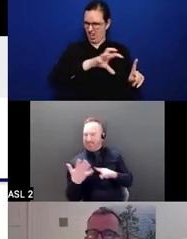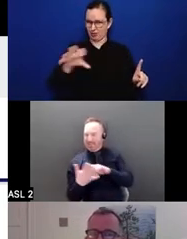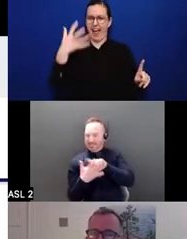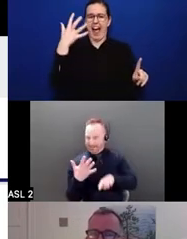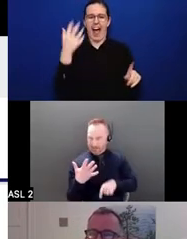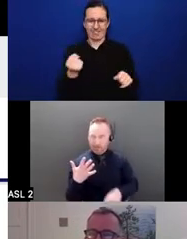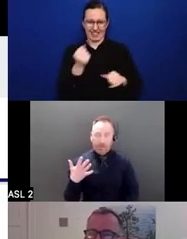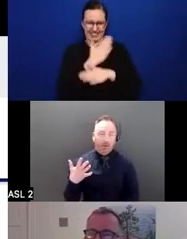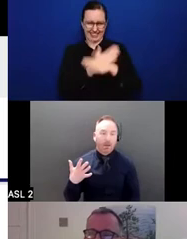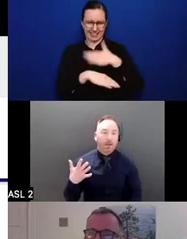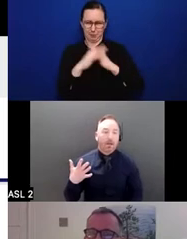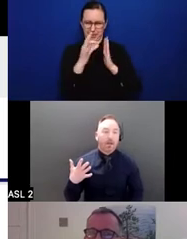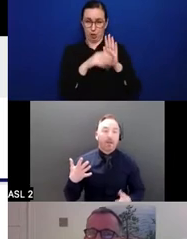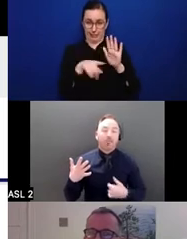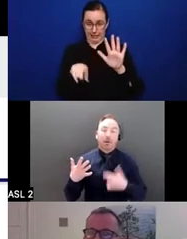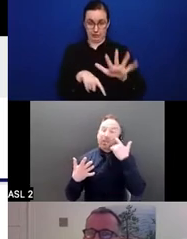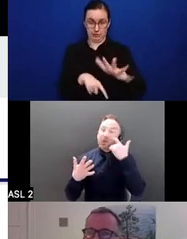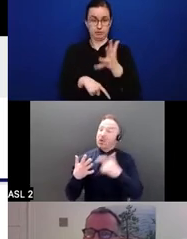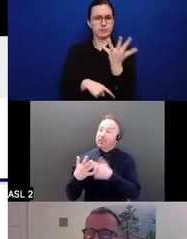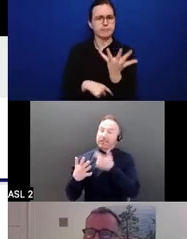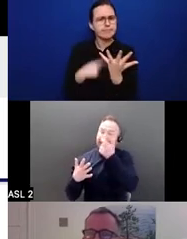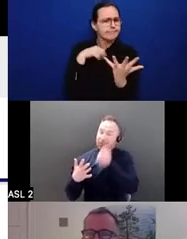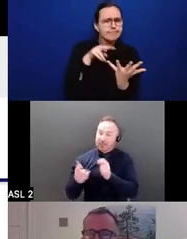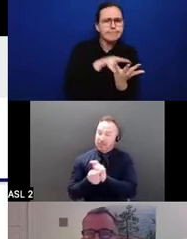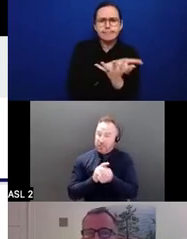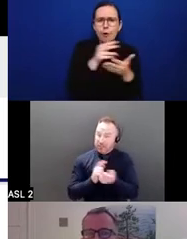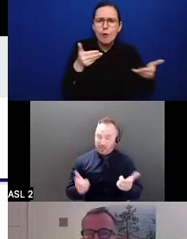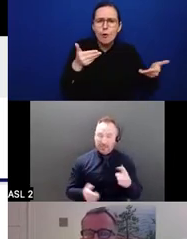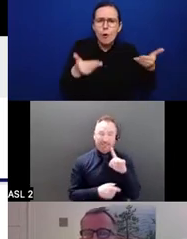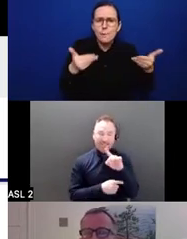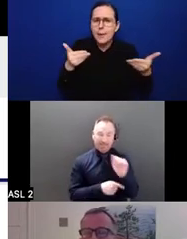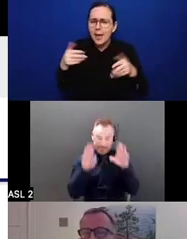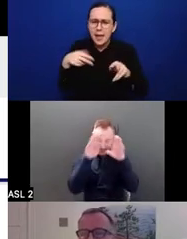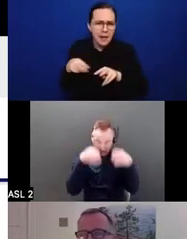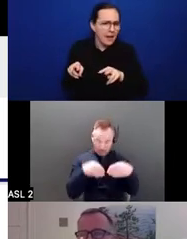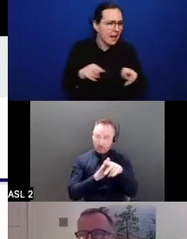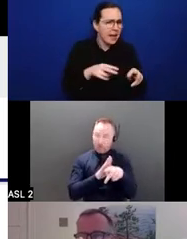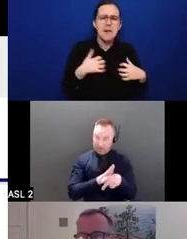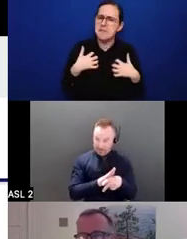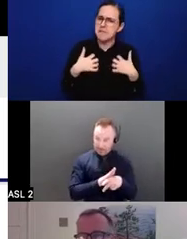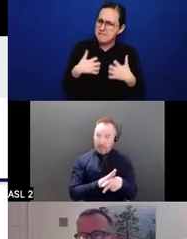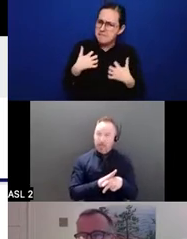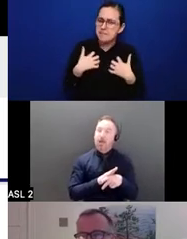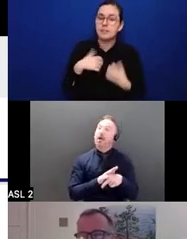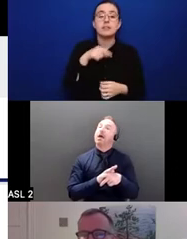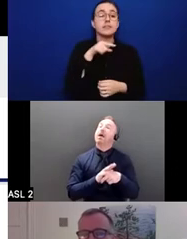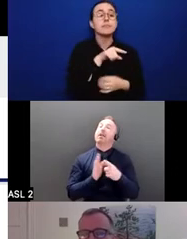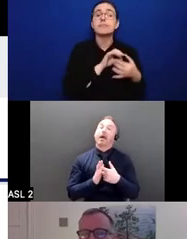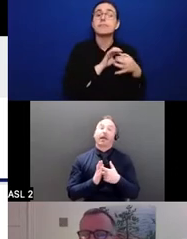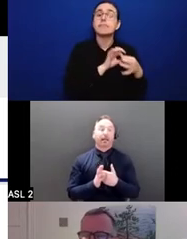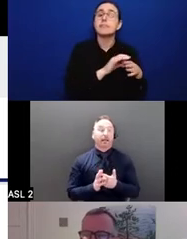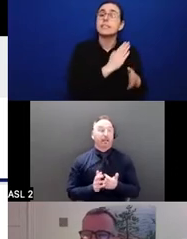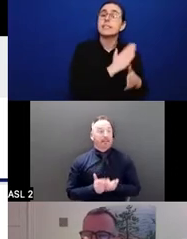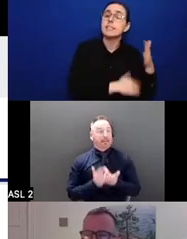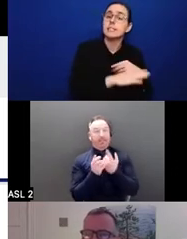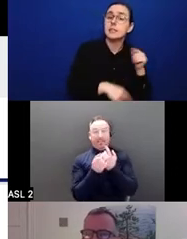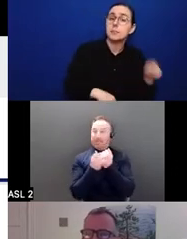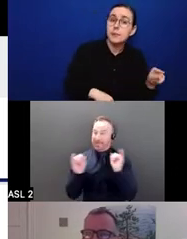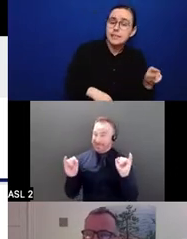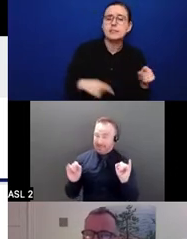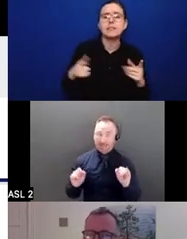we see as an interesting change is that in these disability-focused policies, living independently and community